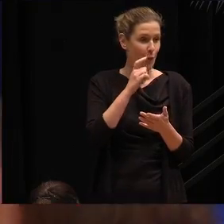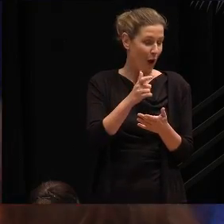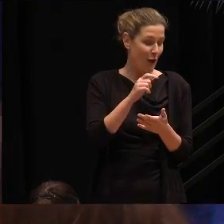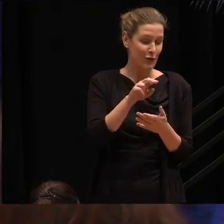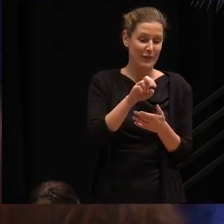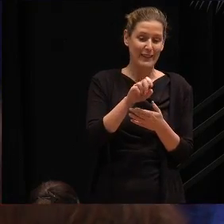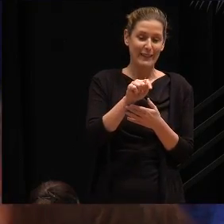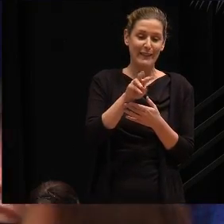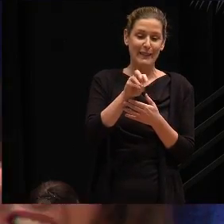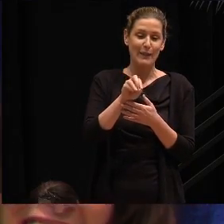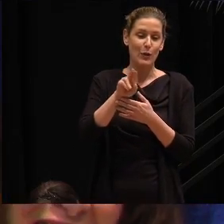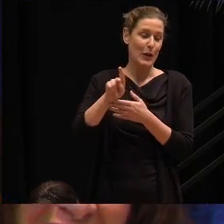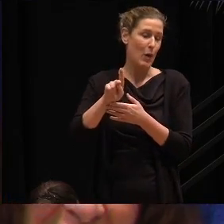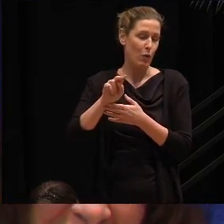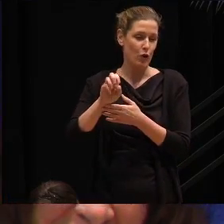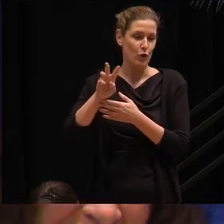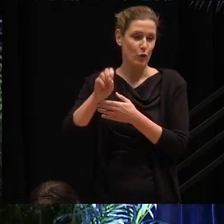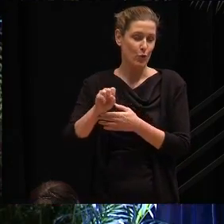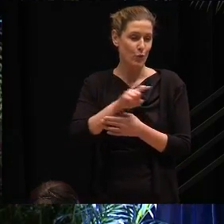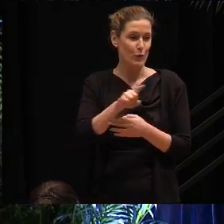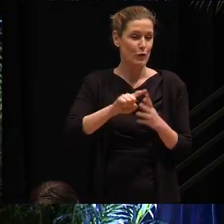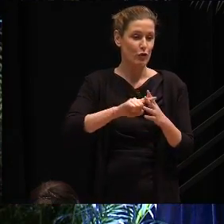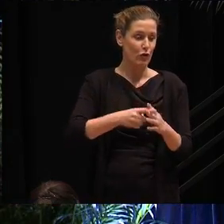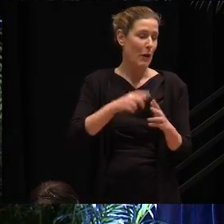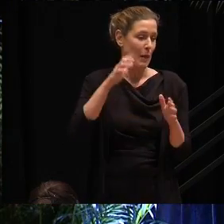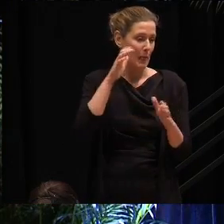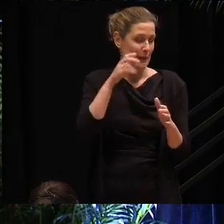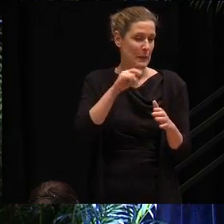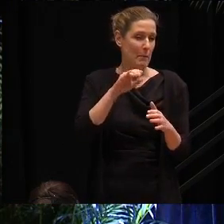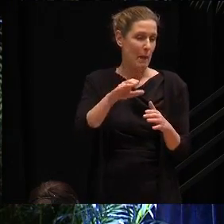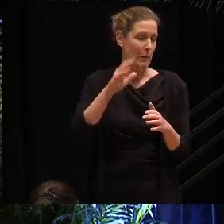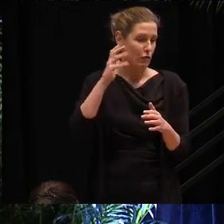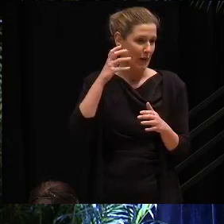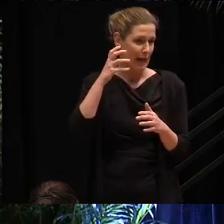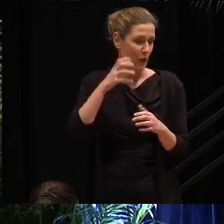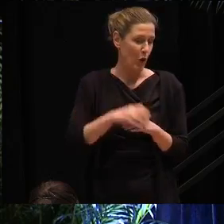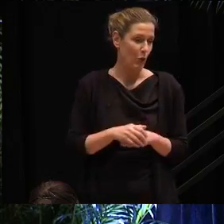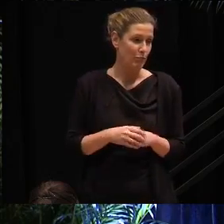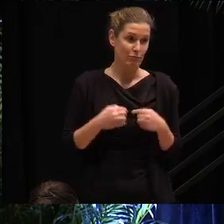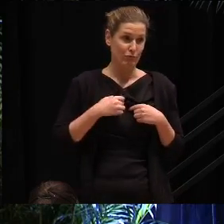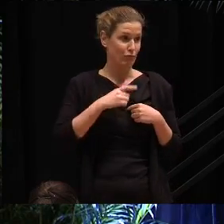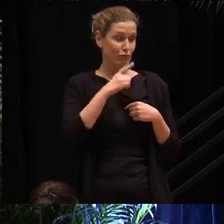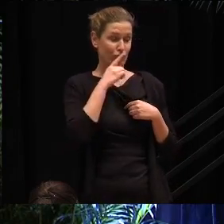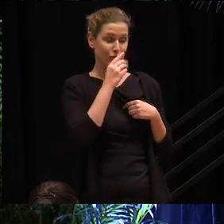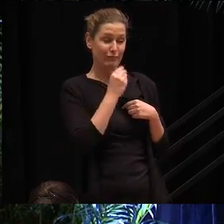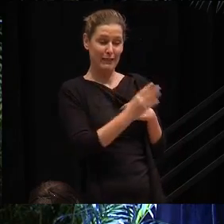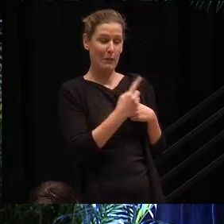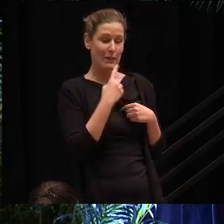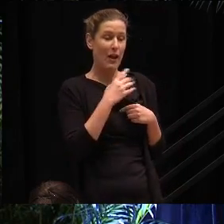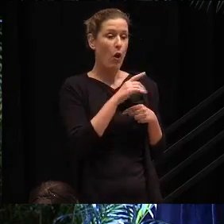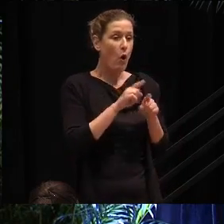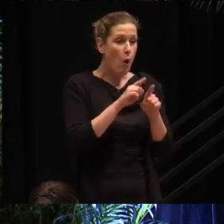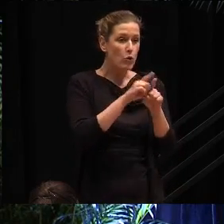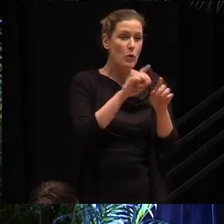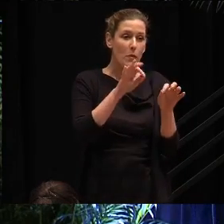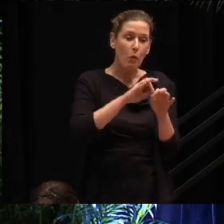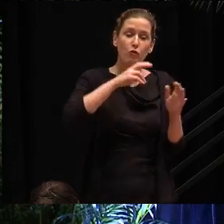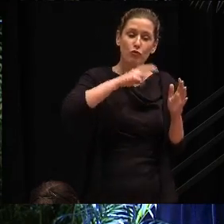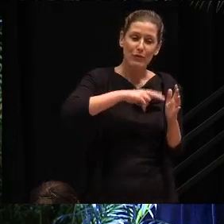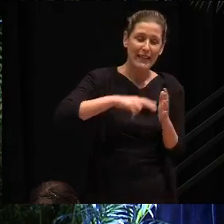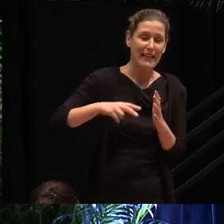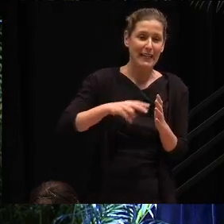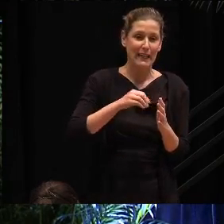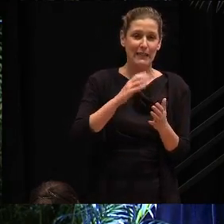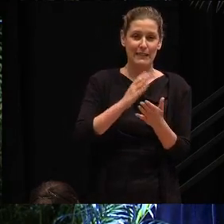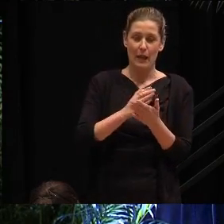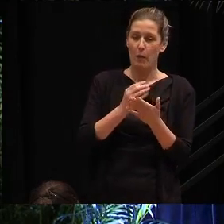not doing that just because I didn't tell him to say and that. to read, and stop wasting